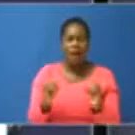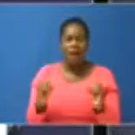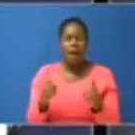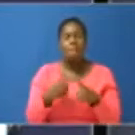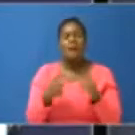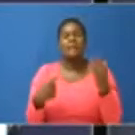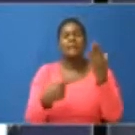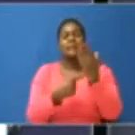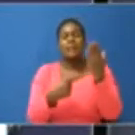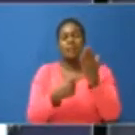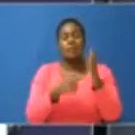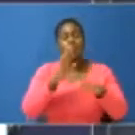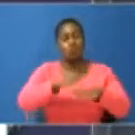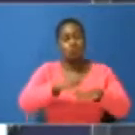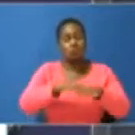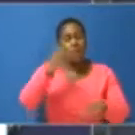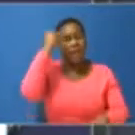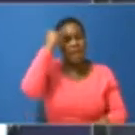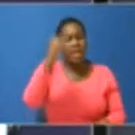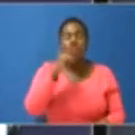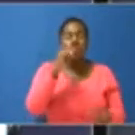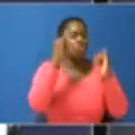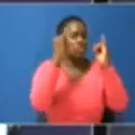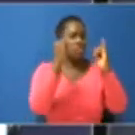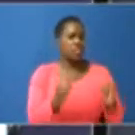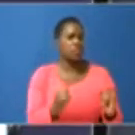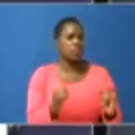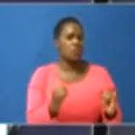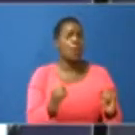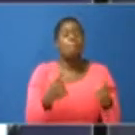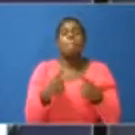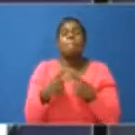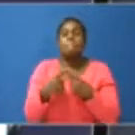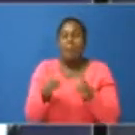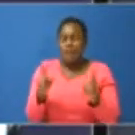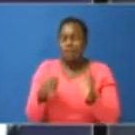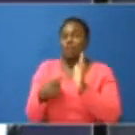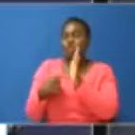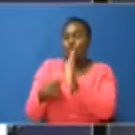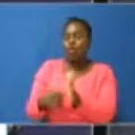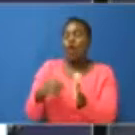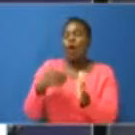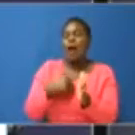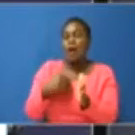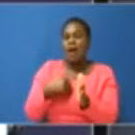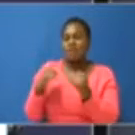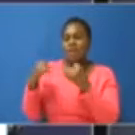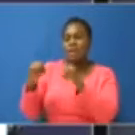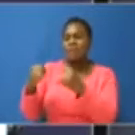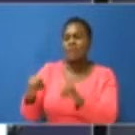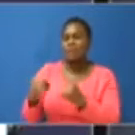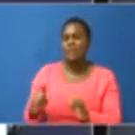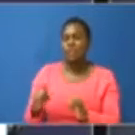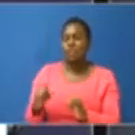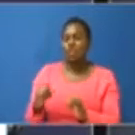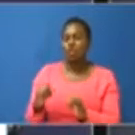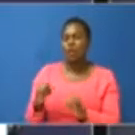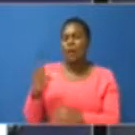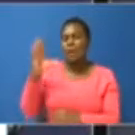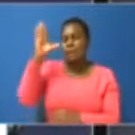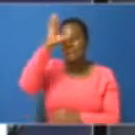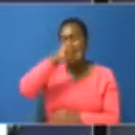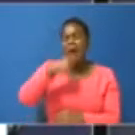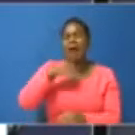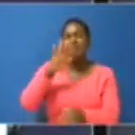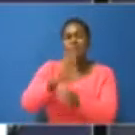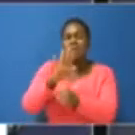of technology some very good ideas maybe not new earth shattering but that goes to show that we have an implementation gap because we have